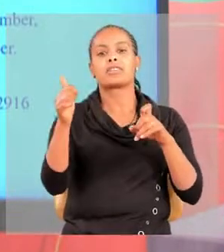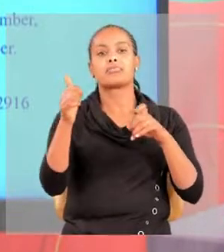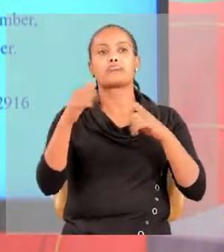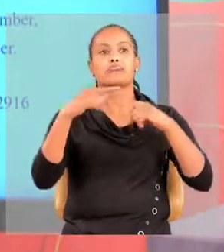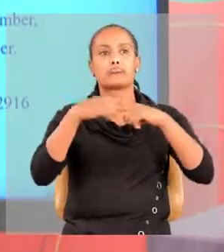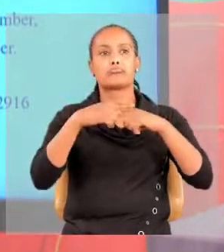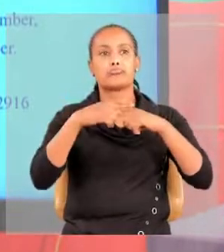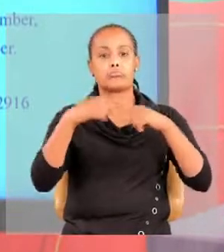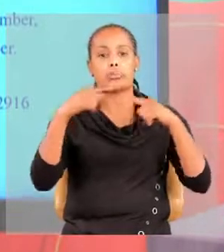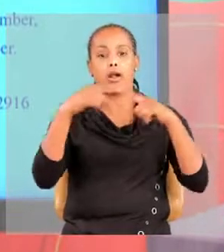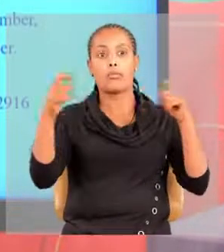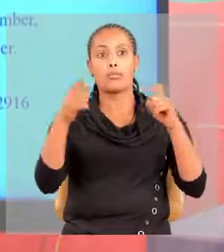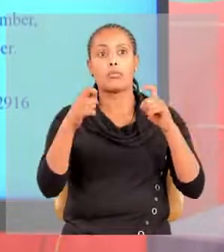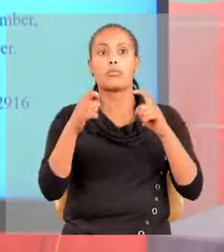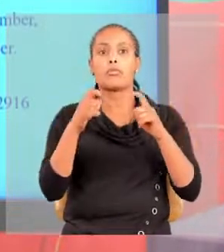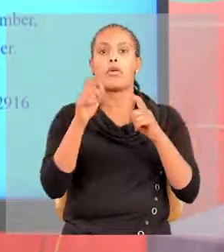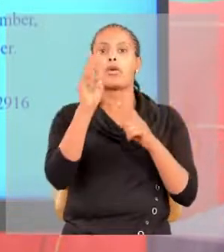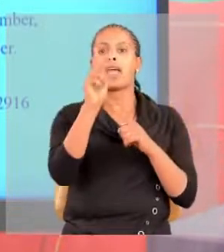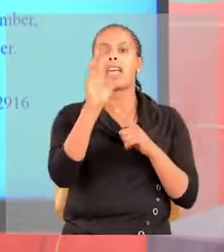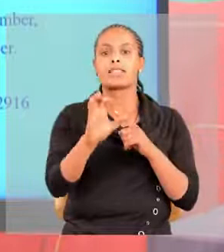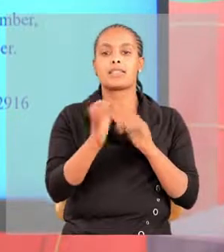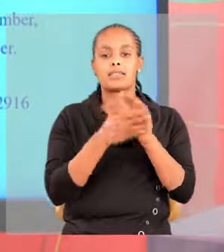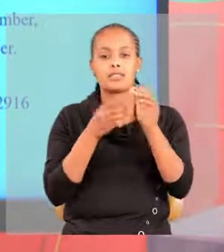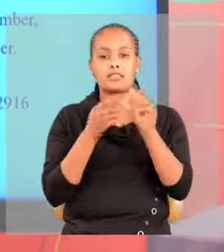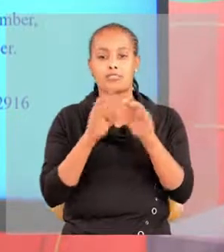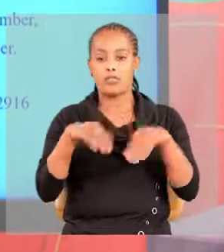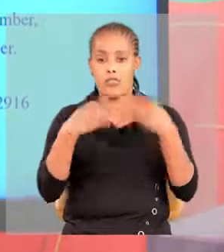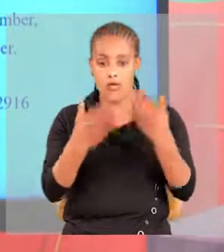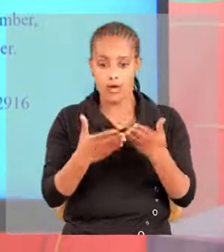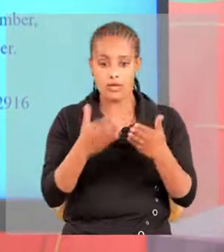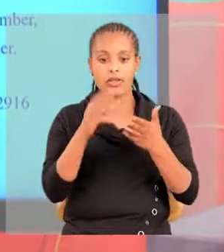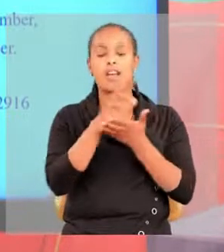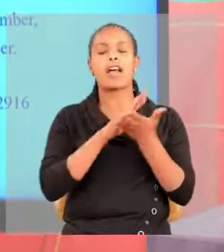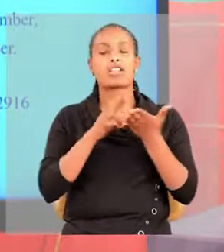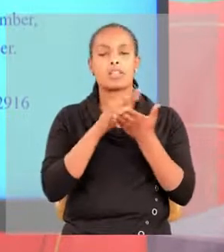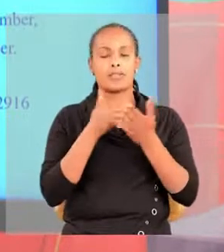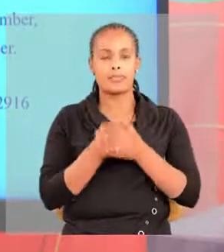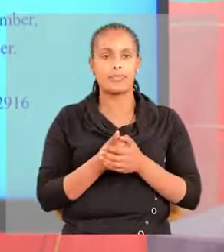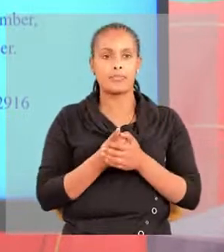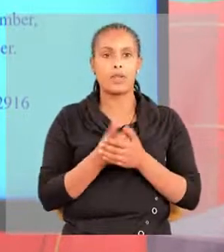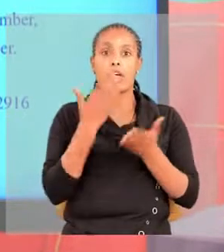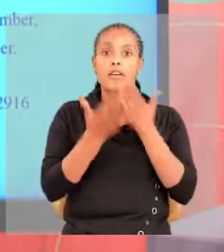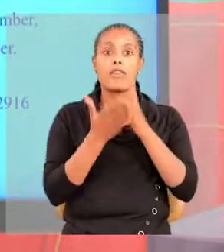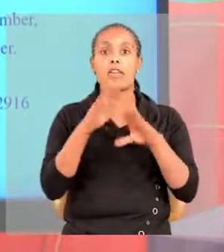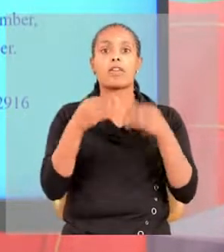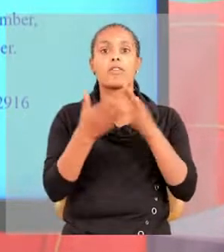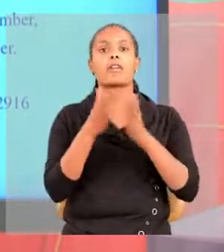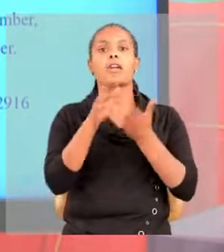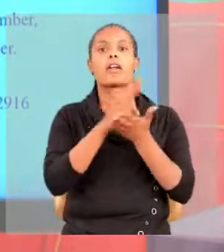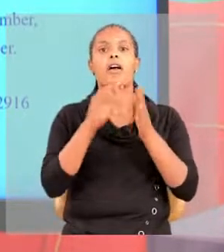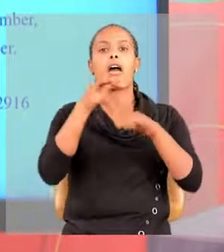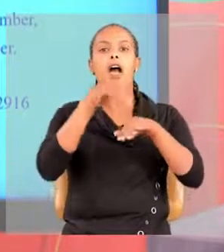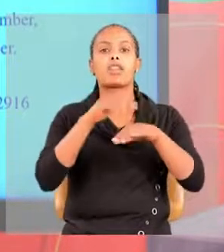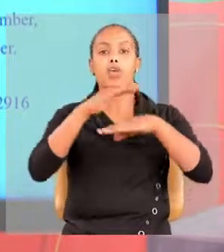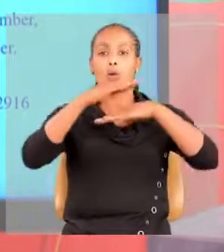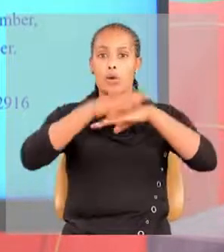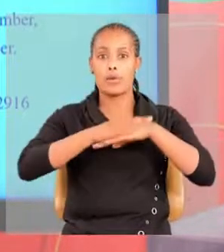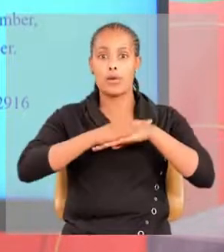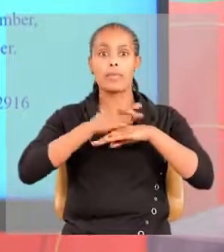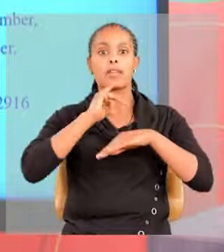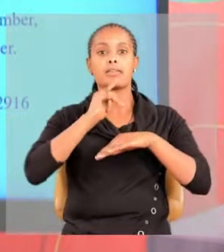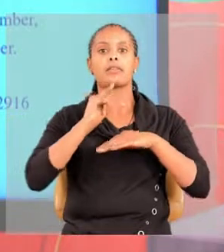the reciprocal of the equilibrium constant of the forward reaction. If a given reaction at equilibrium